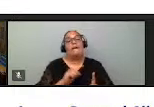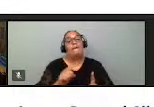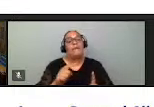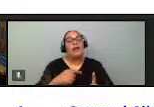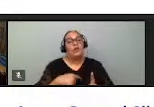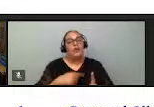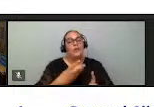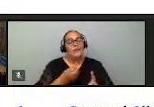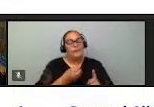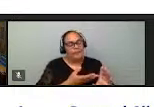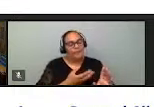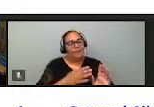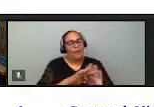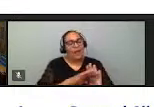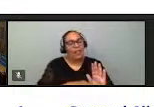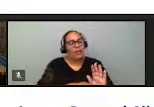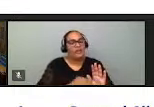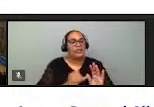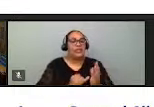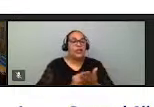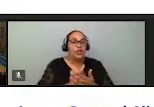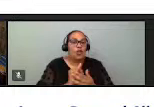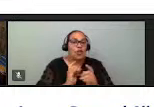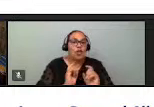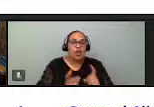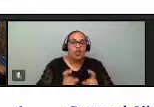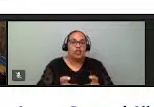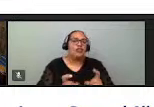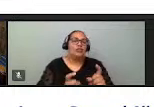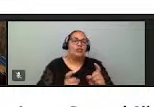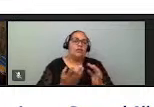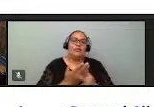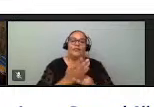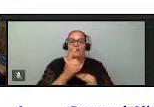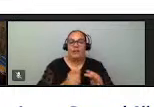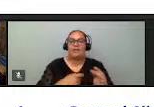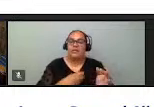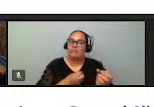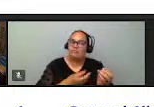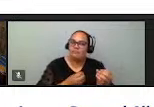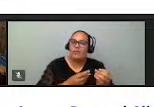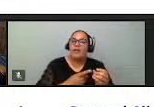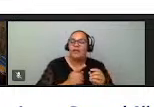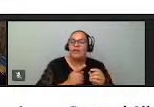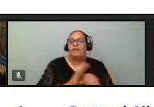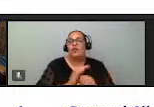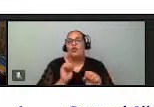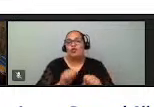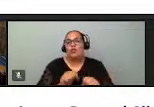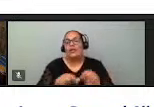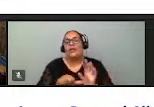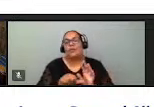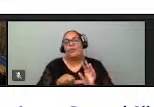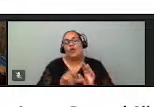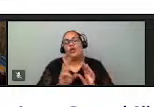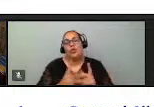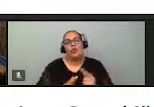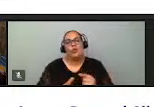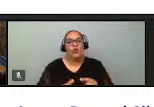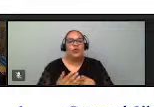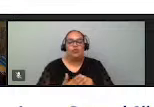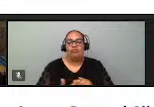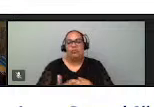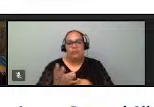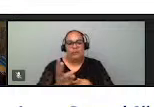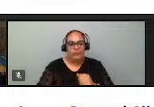with him a list of urgent interventions and I'll touch on some of that and he fully agrees that those are going to be our priorities going